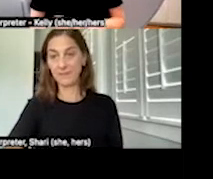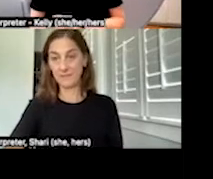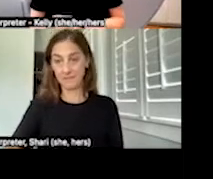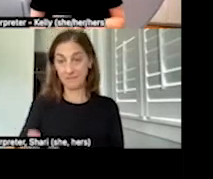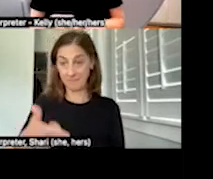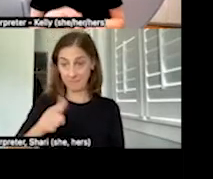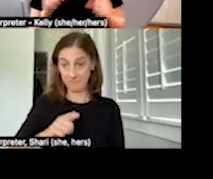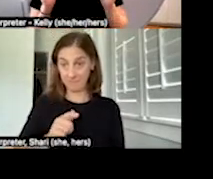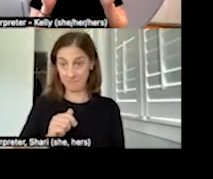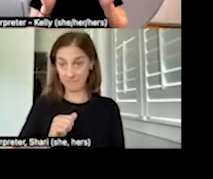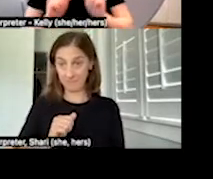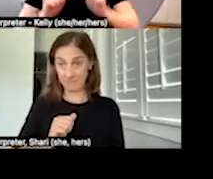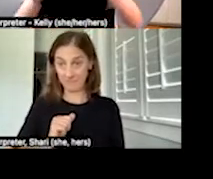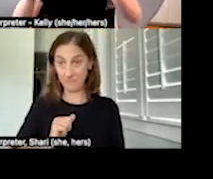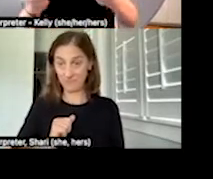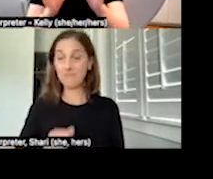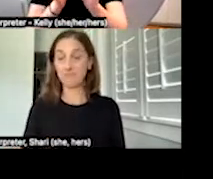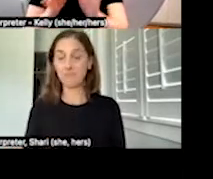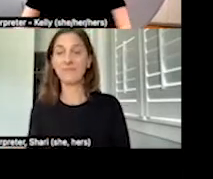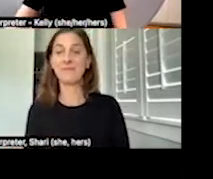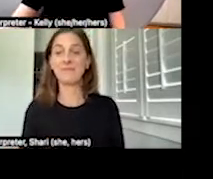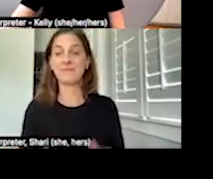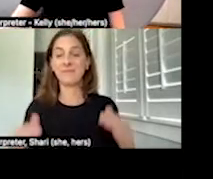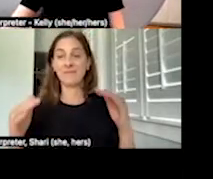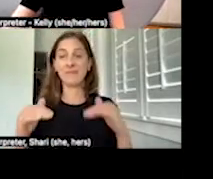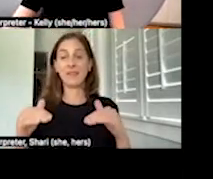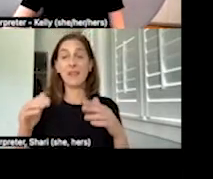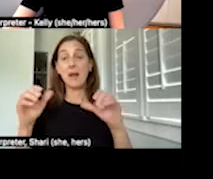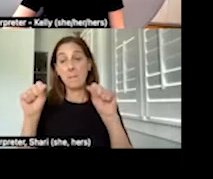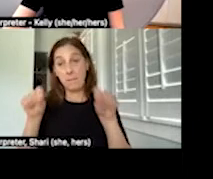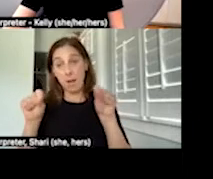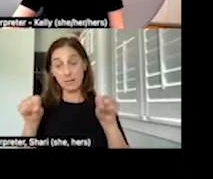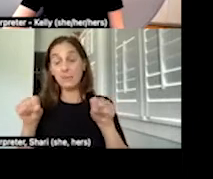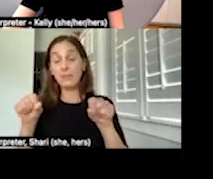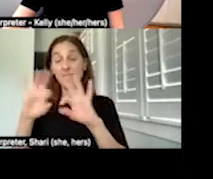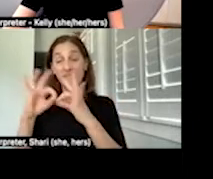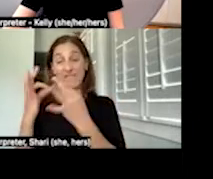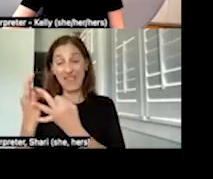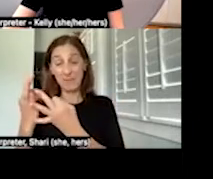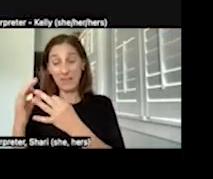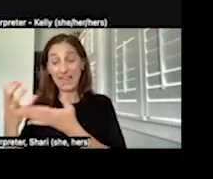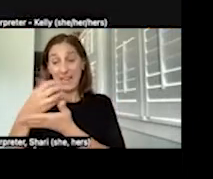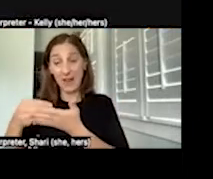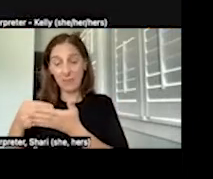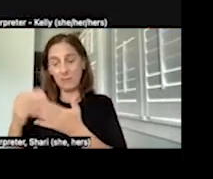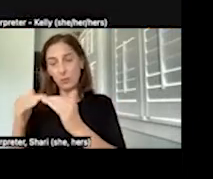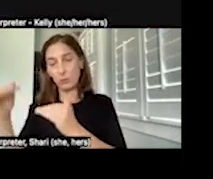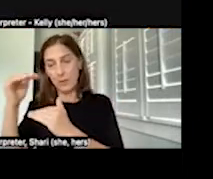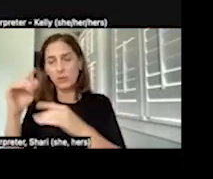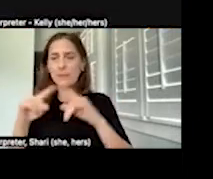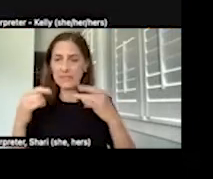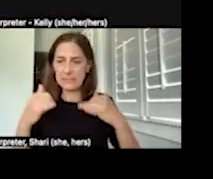It could be that your family's income is over for standard, but still could get family assistance for the children.